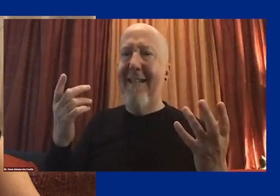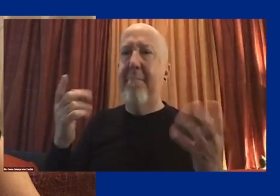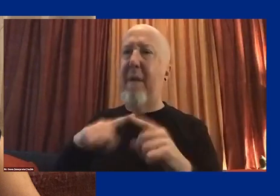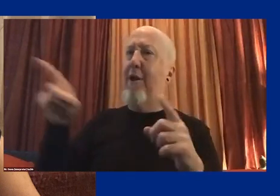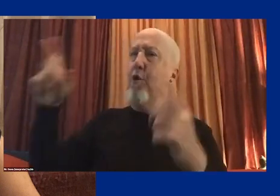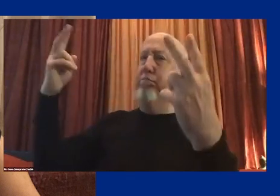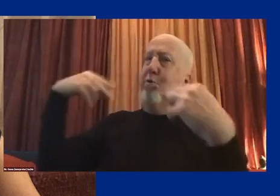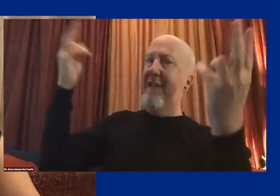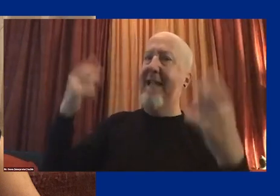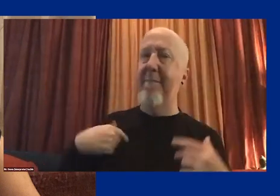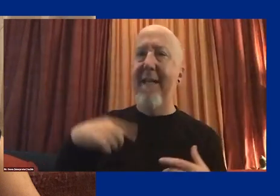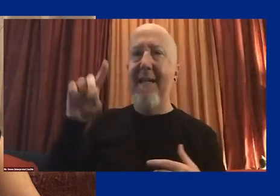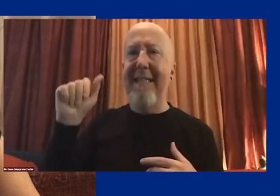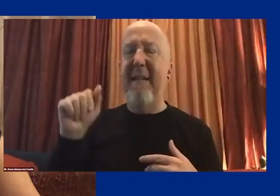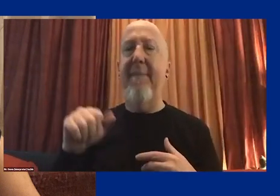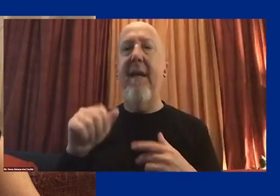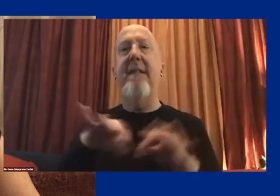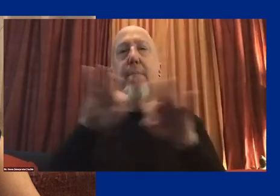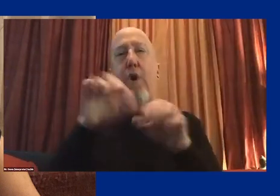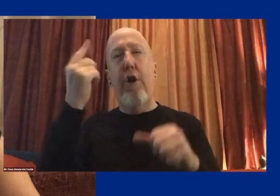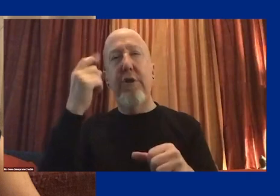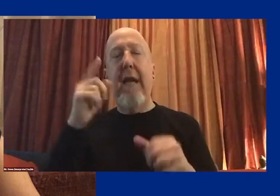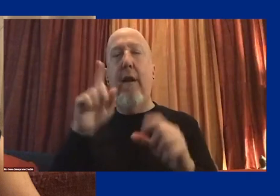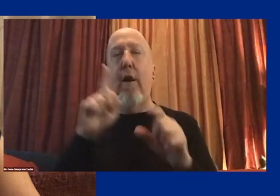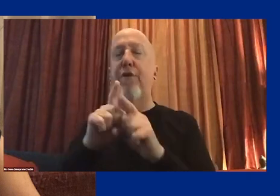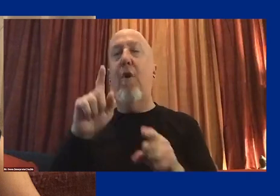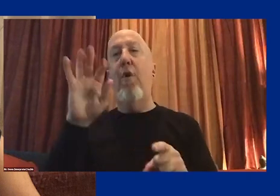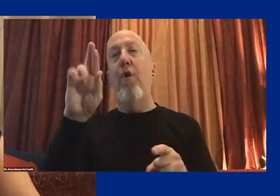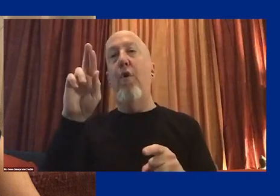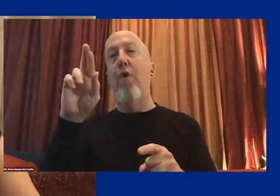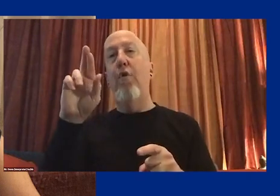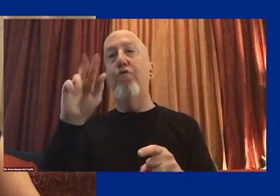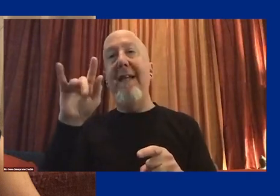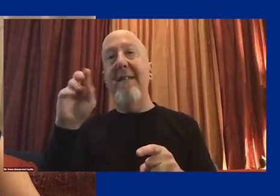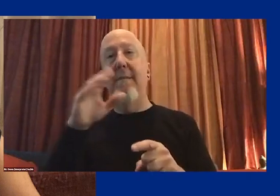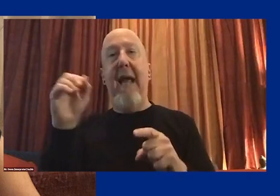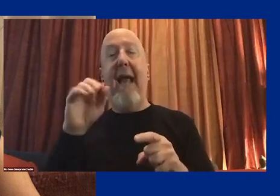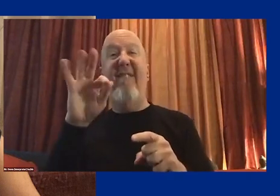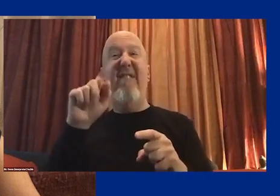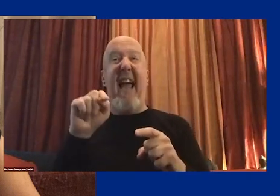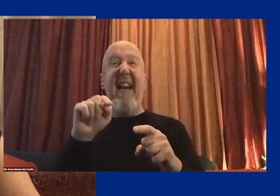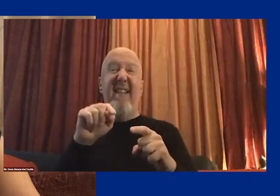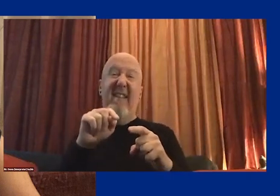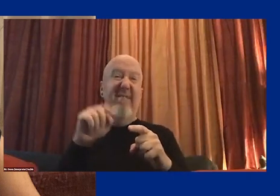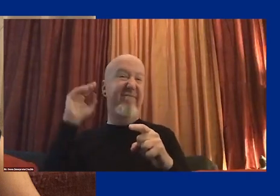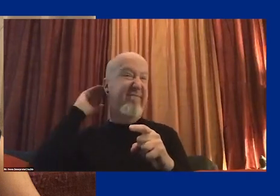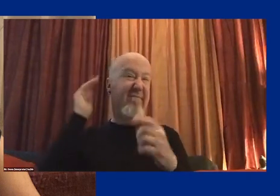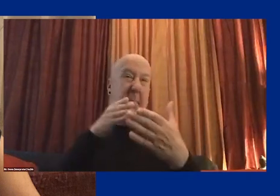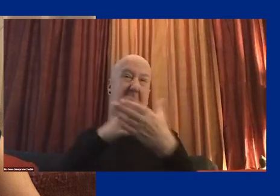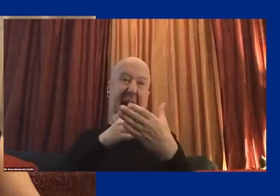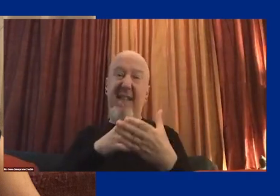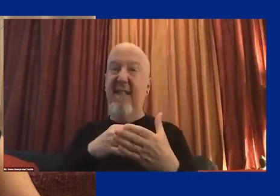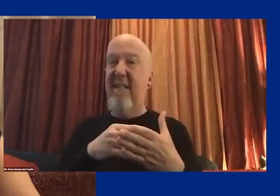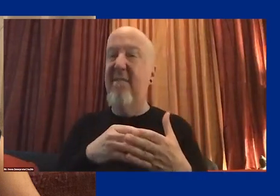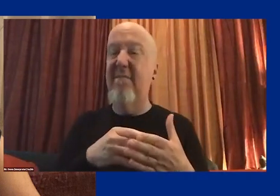It's important to understand how racism and fat bias work together. So let's imagine every time that a